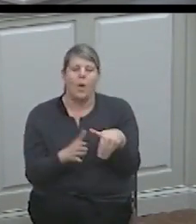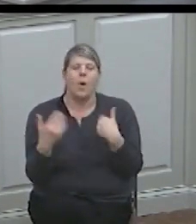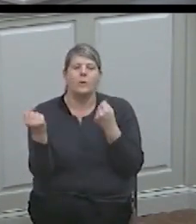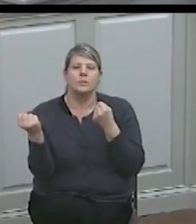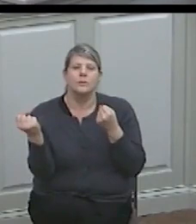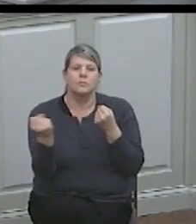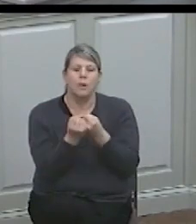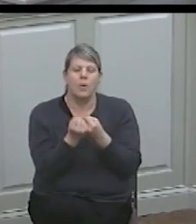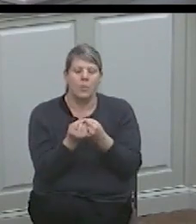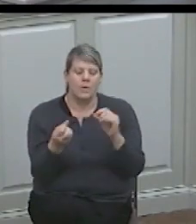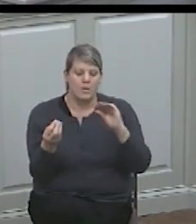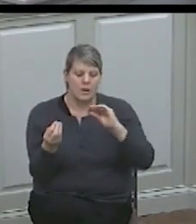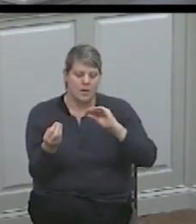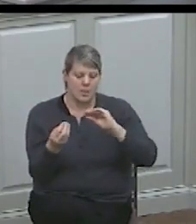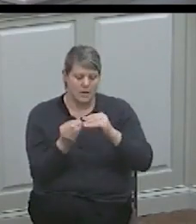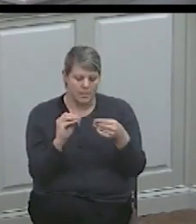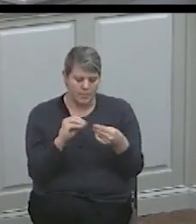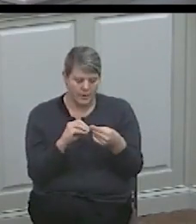of